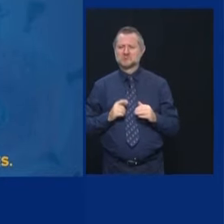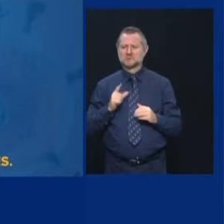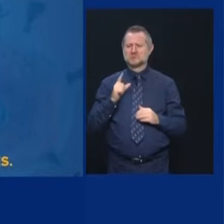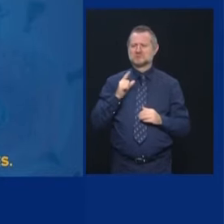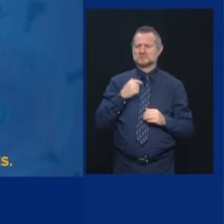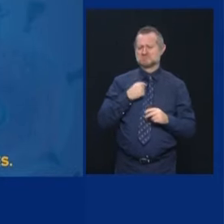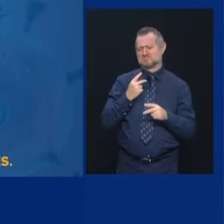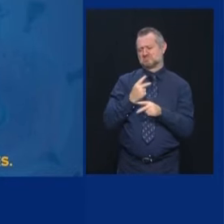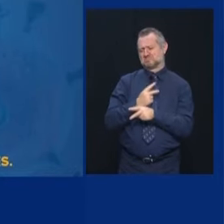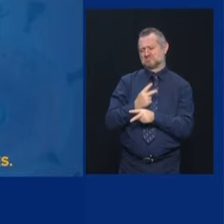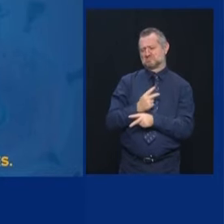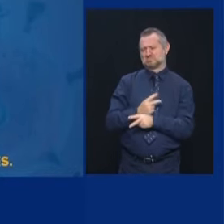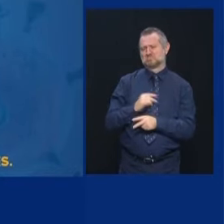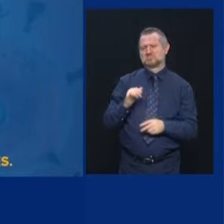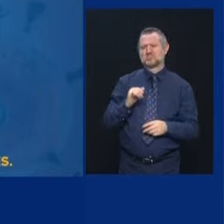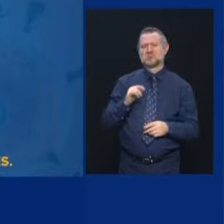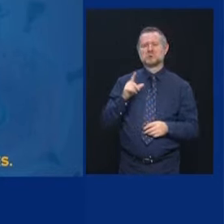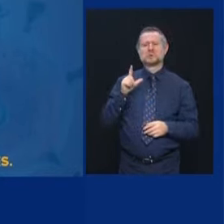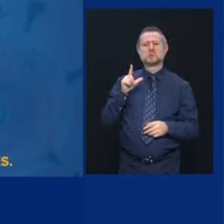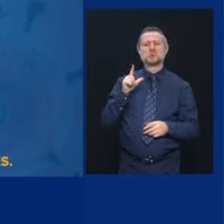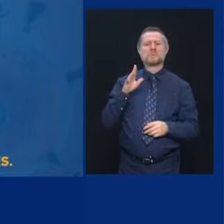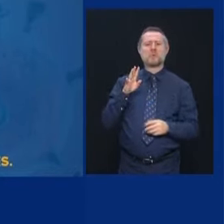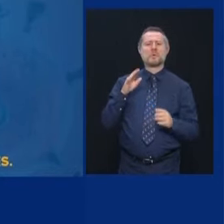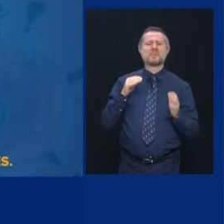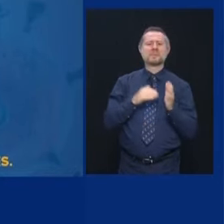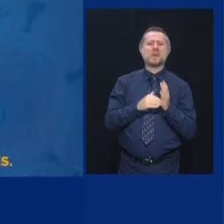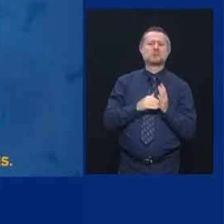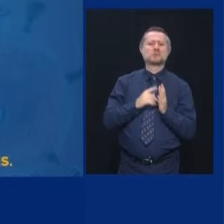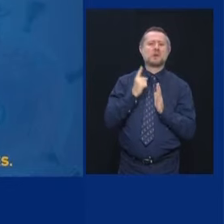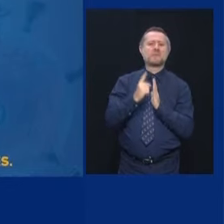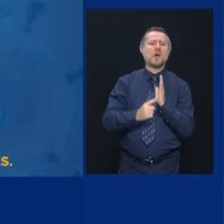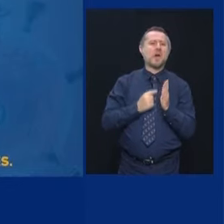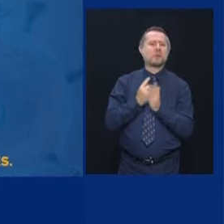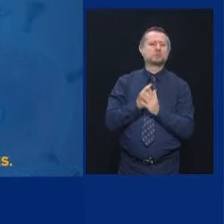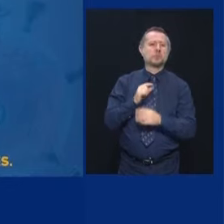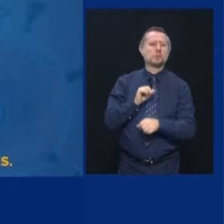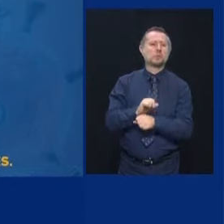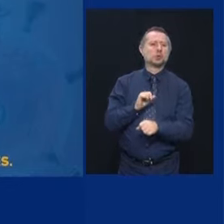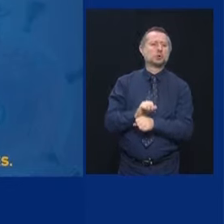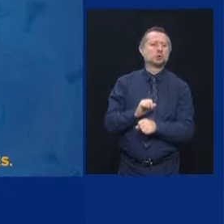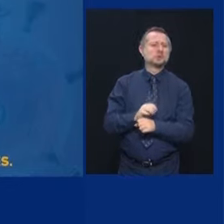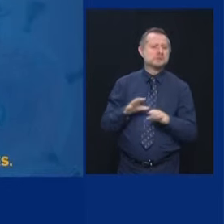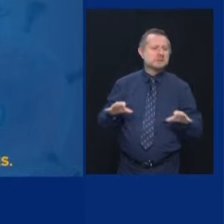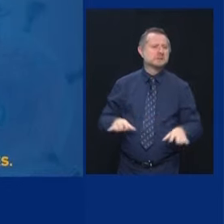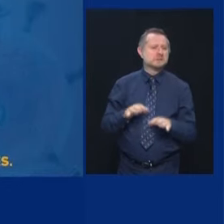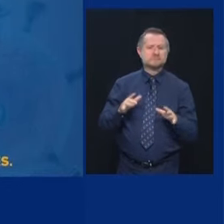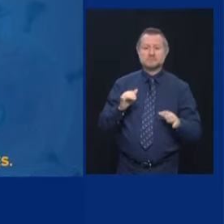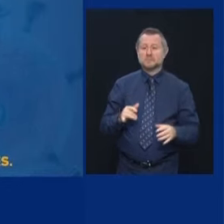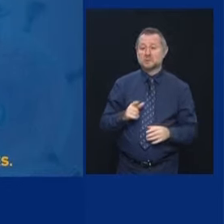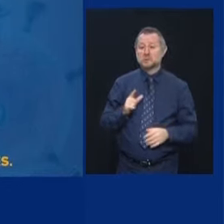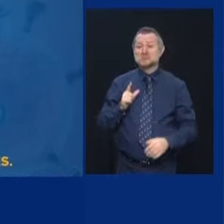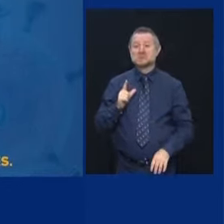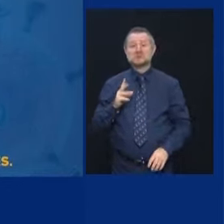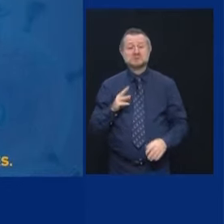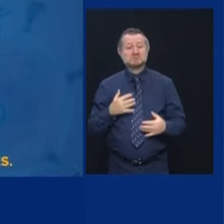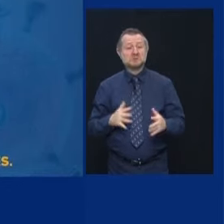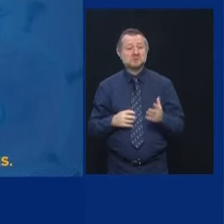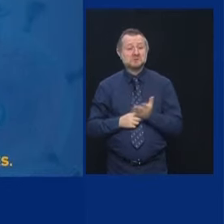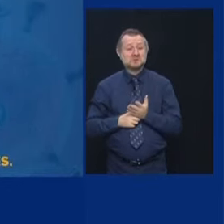24,000 personnel hours. 24,000 personnel hours, you only did 26 enforcement